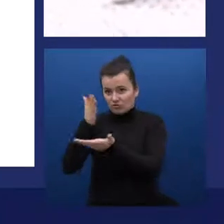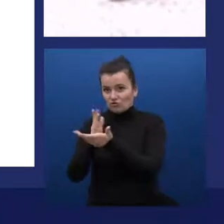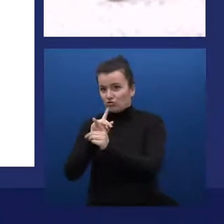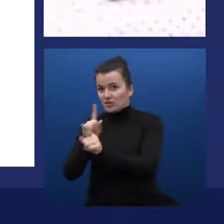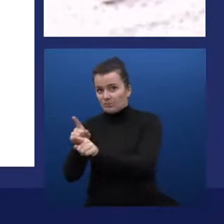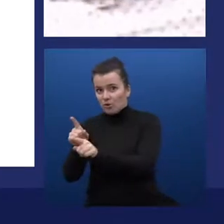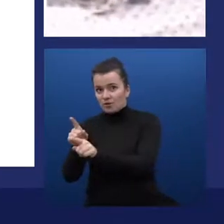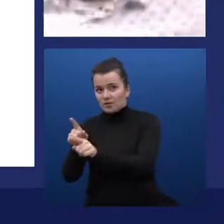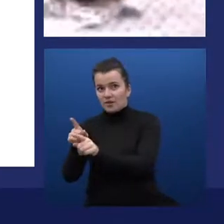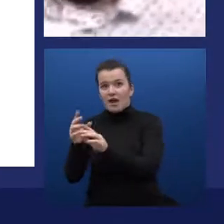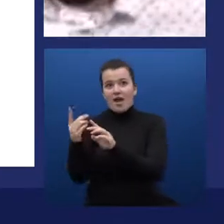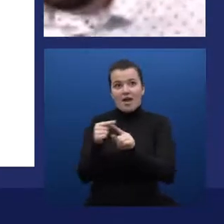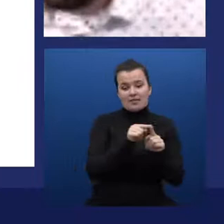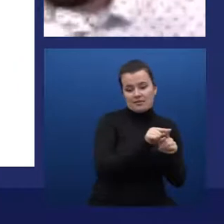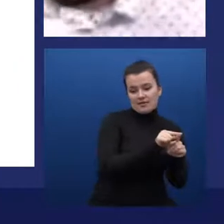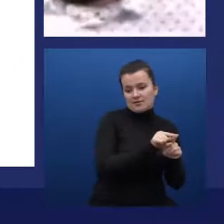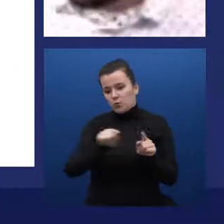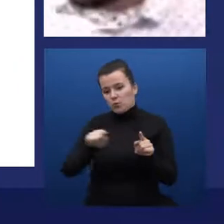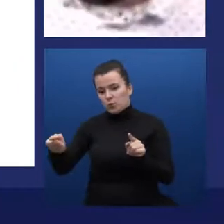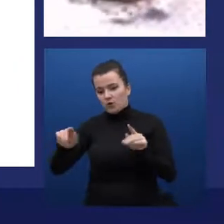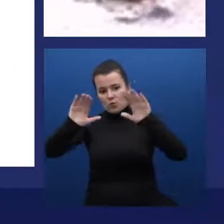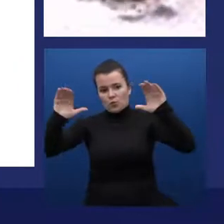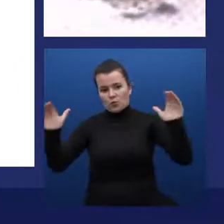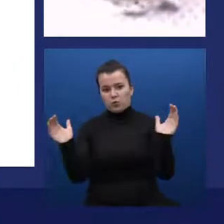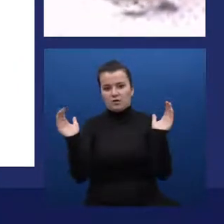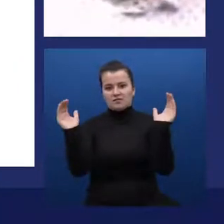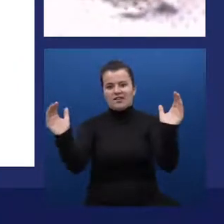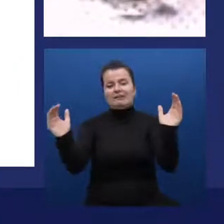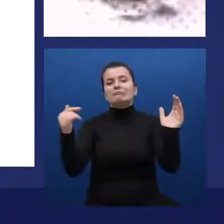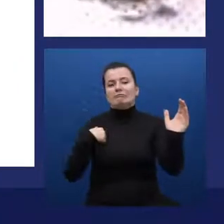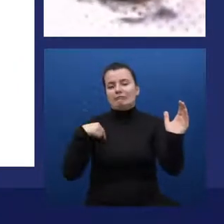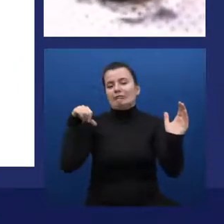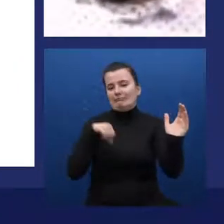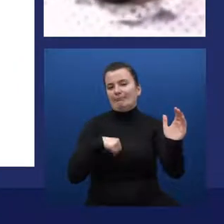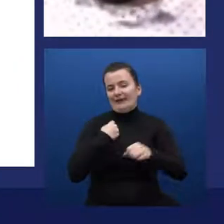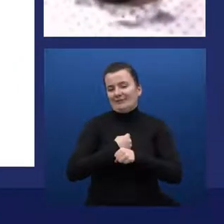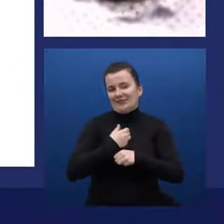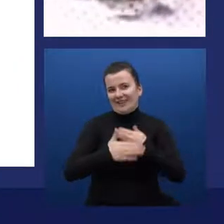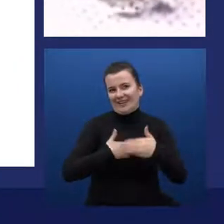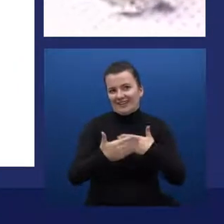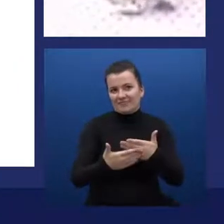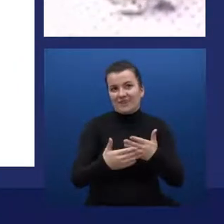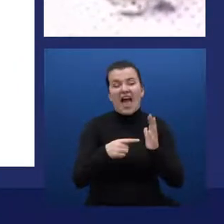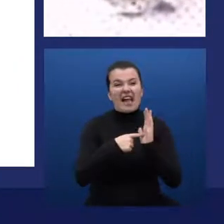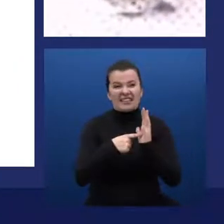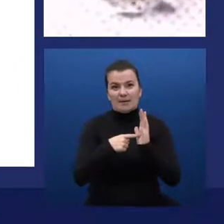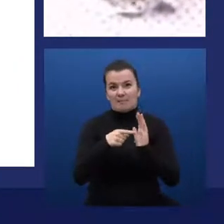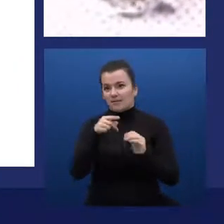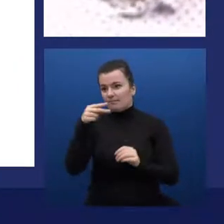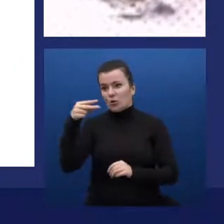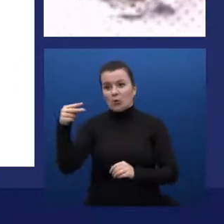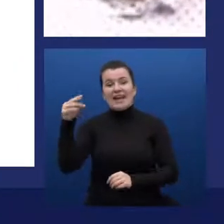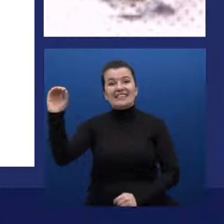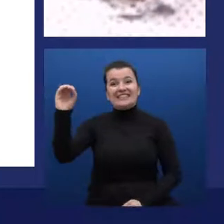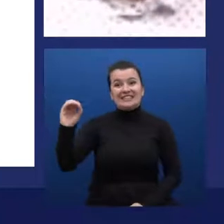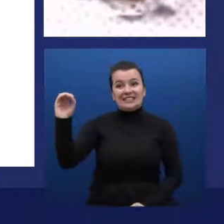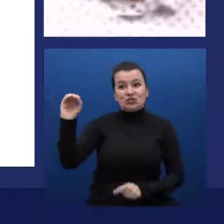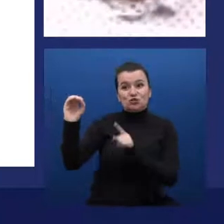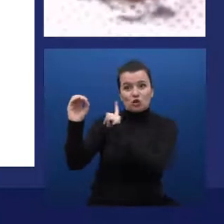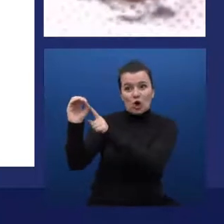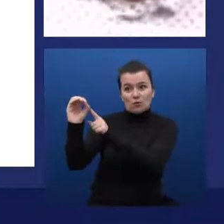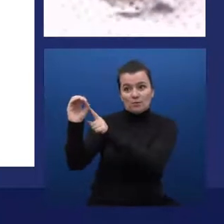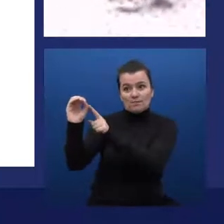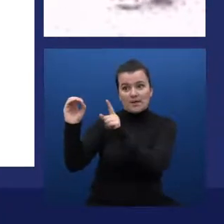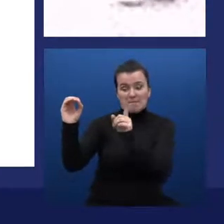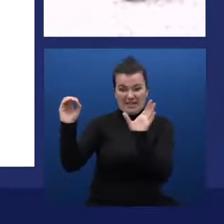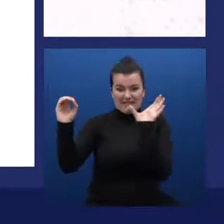how sucky we are at it. So for example, if the loss is zero, that means that the difference between these two